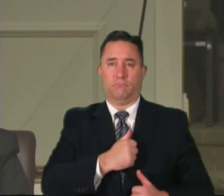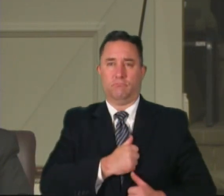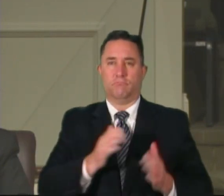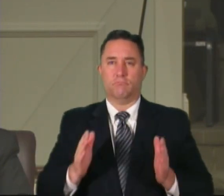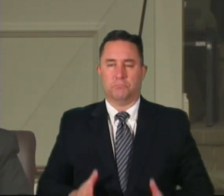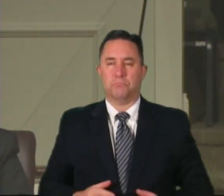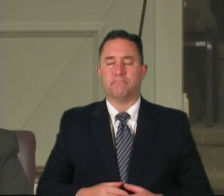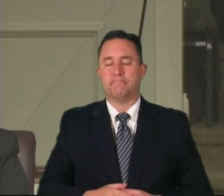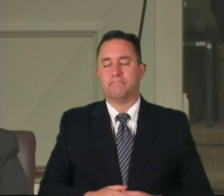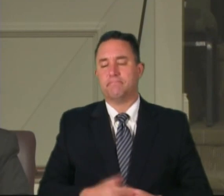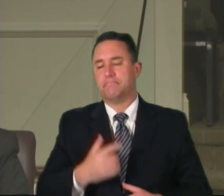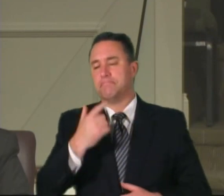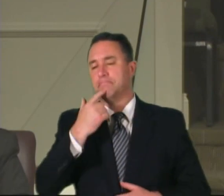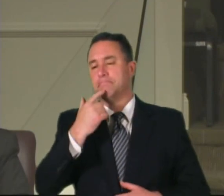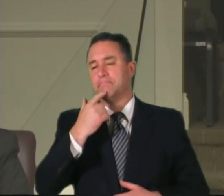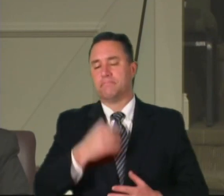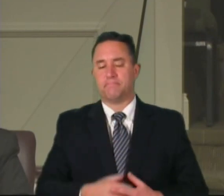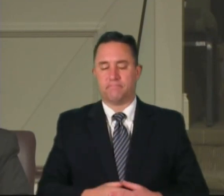he said, look,